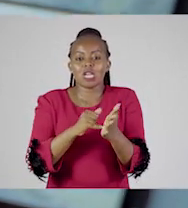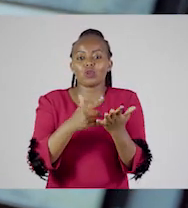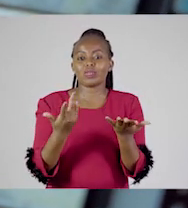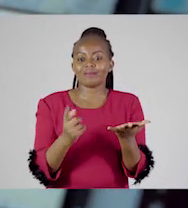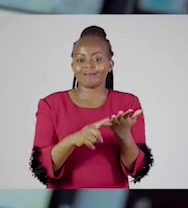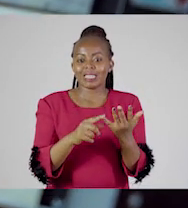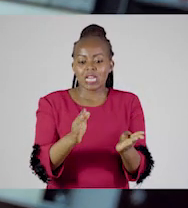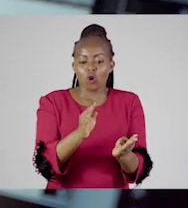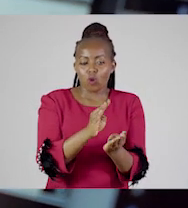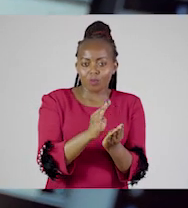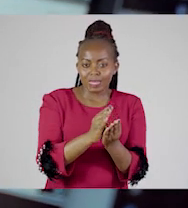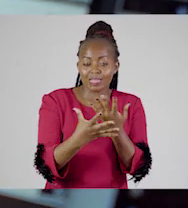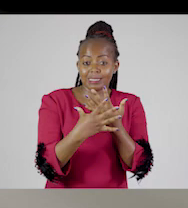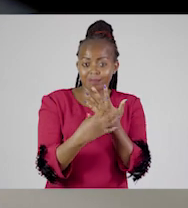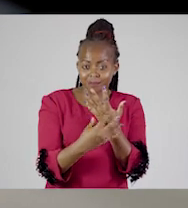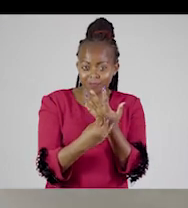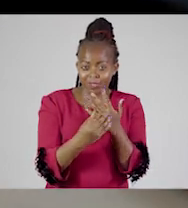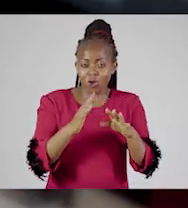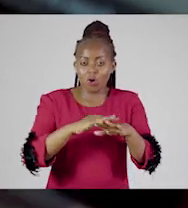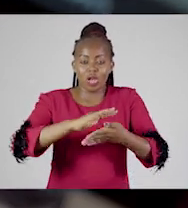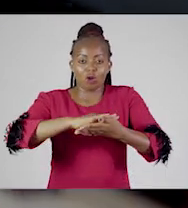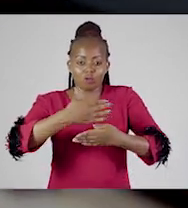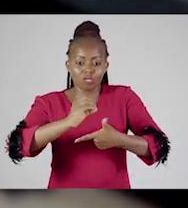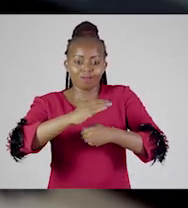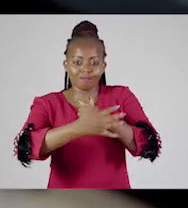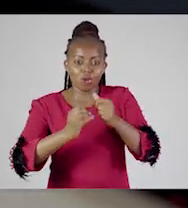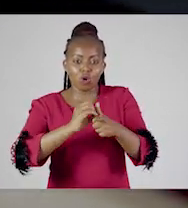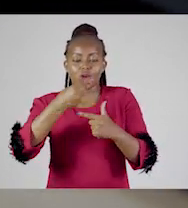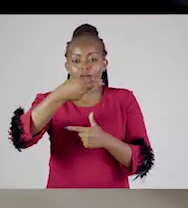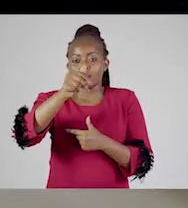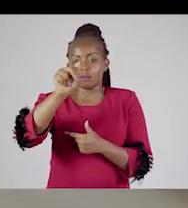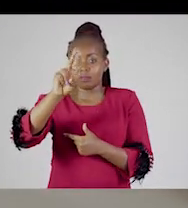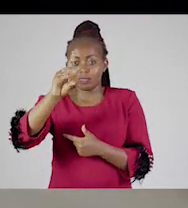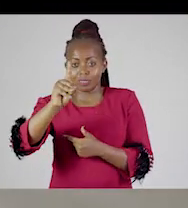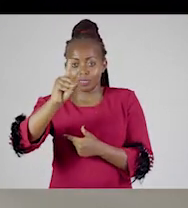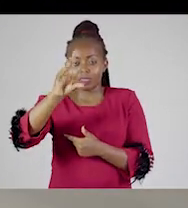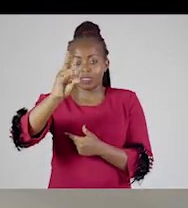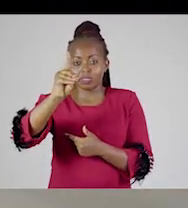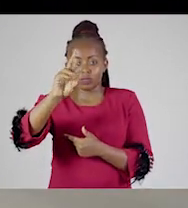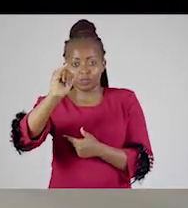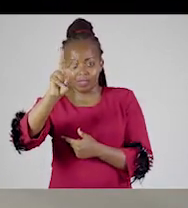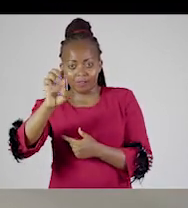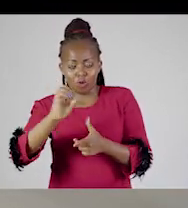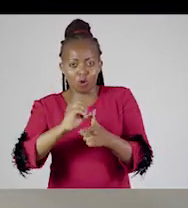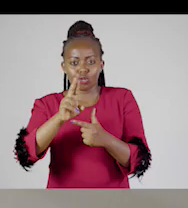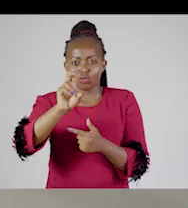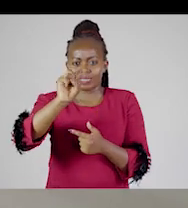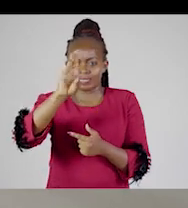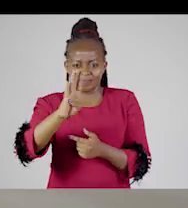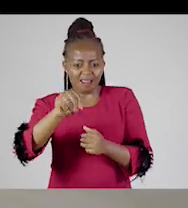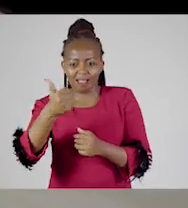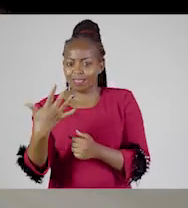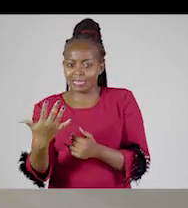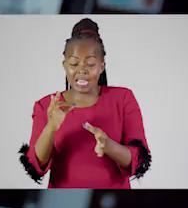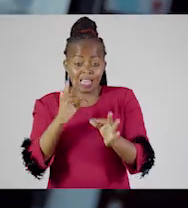include saving or copying your photographs onto a computer or a hard drive. You can back up on a computer, a hard drive, the USB,